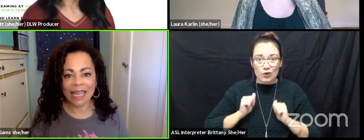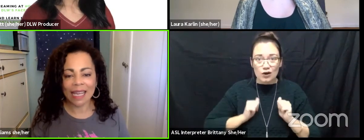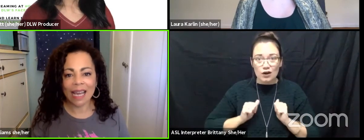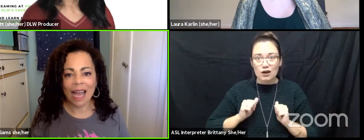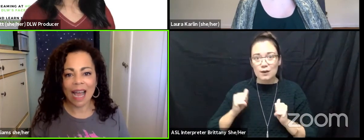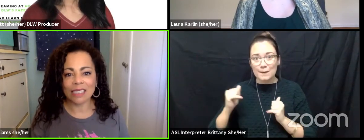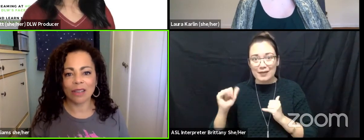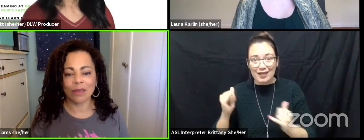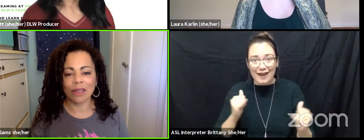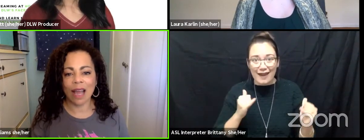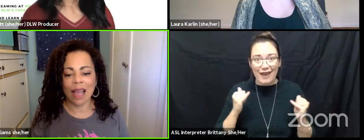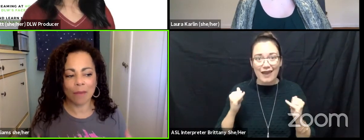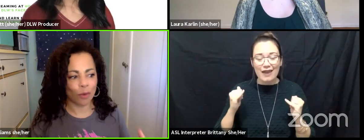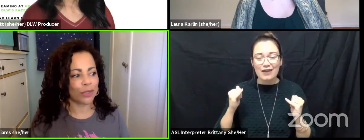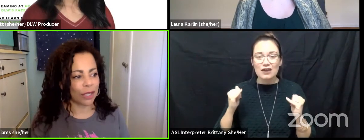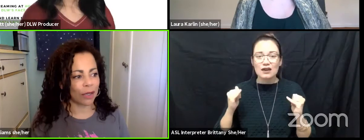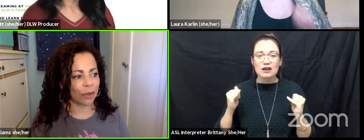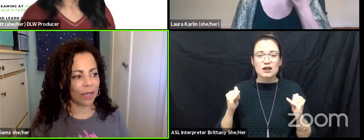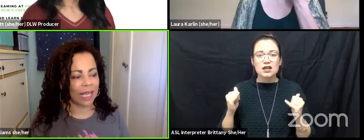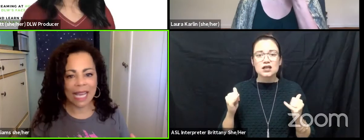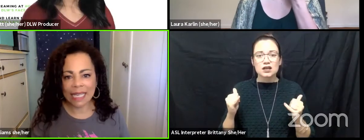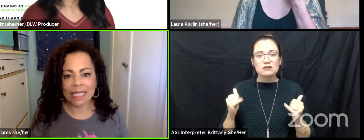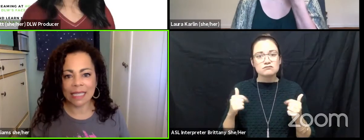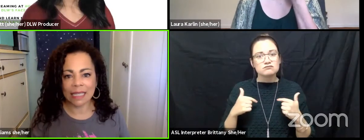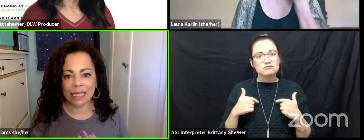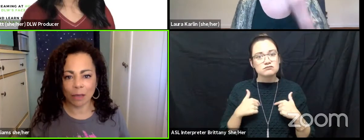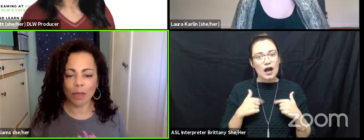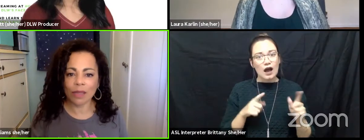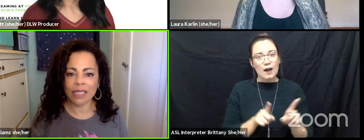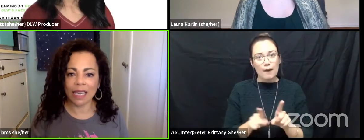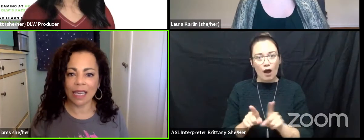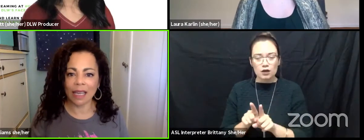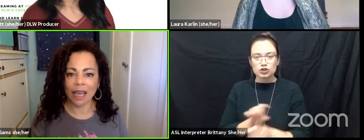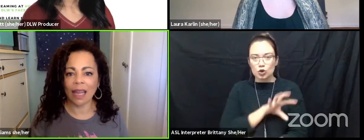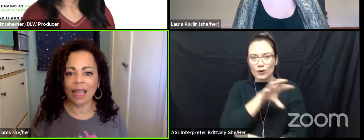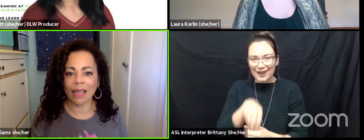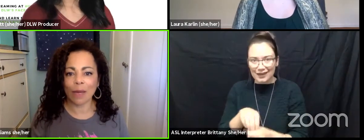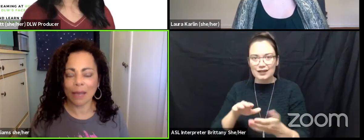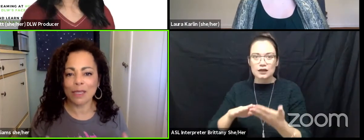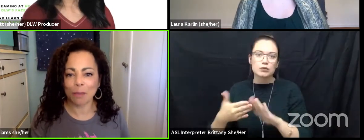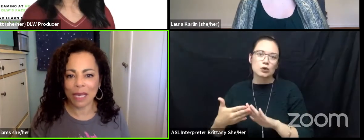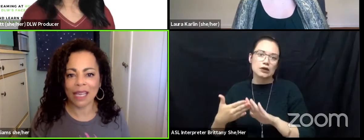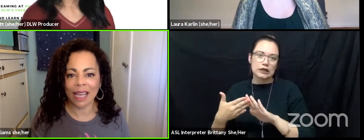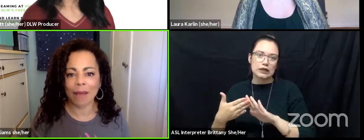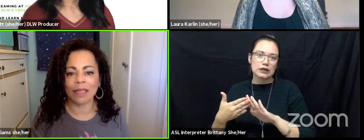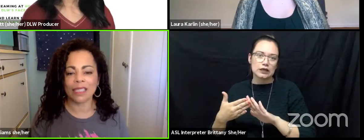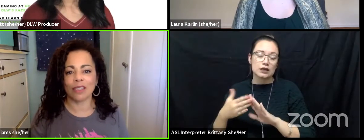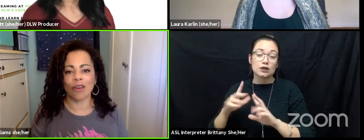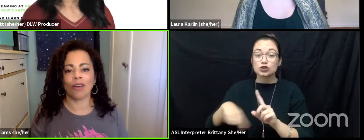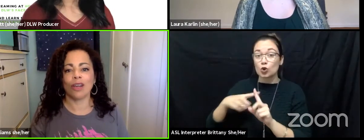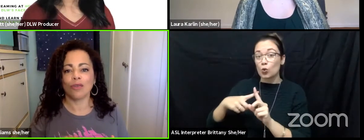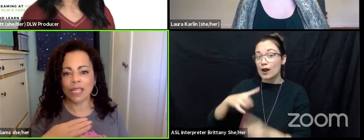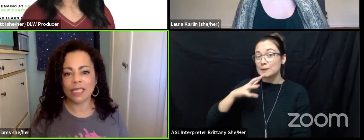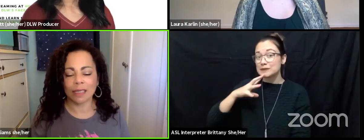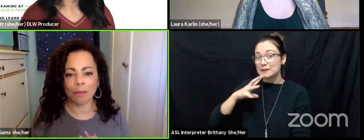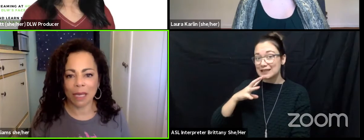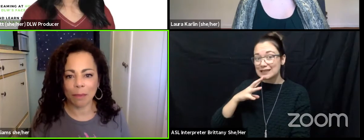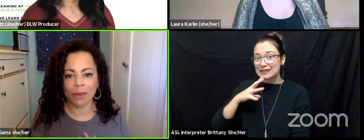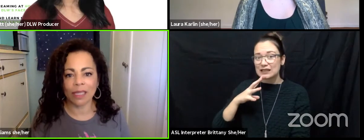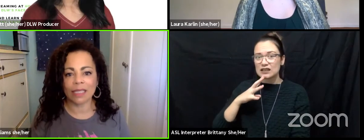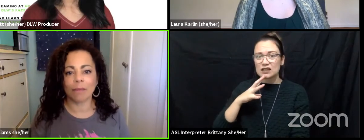playing, I am also in the community. Like when I'm speaking, these are not